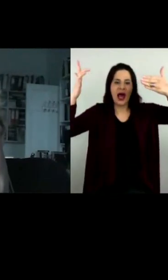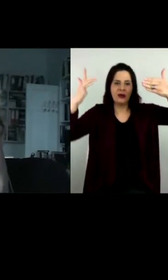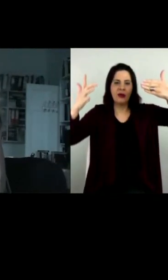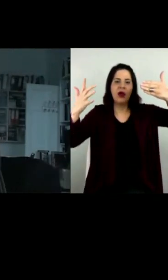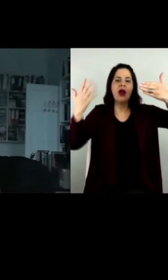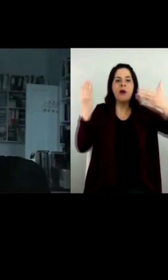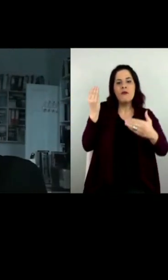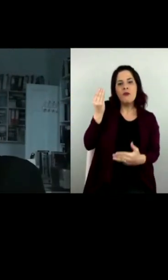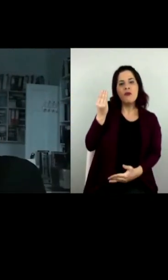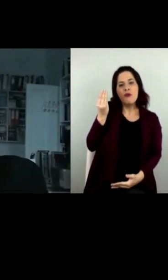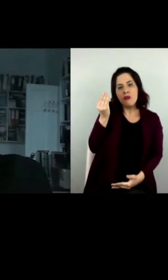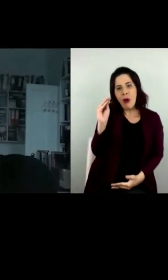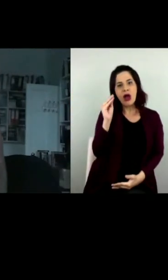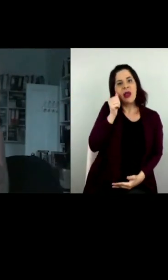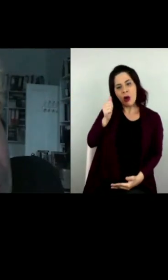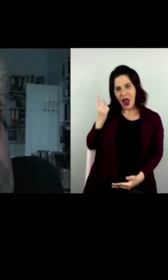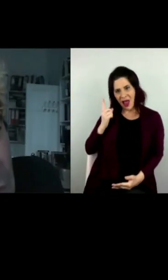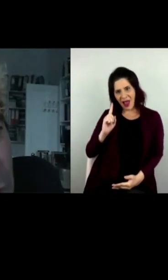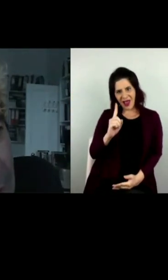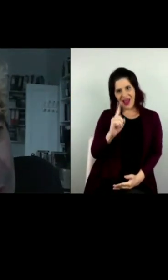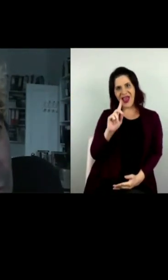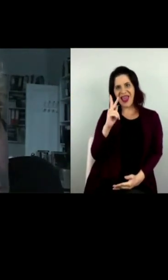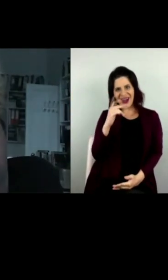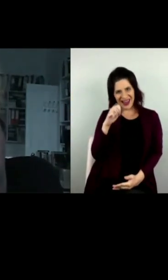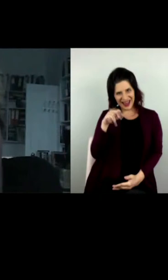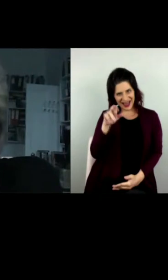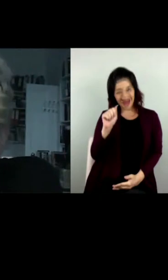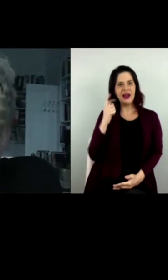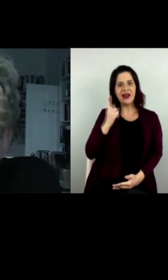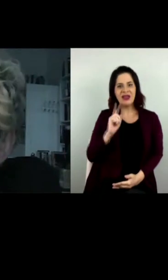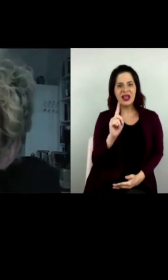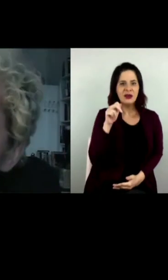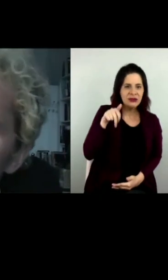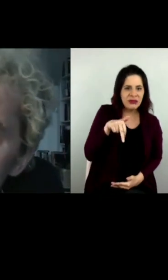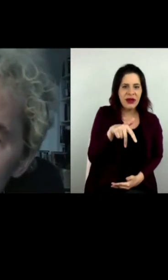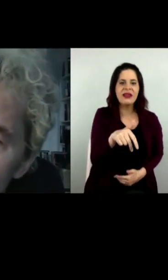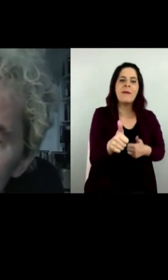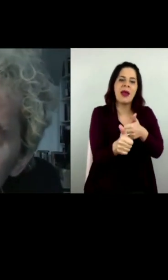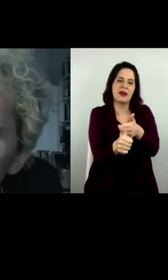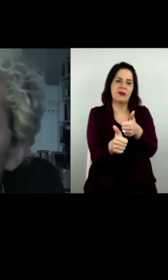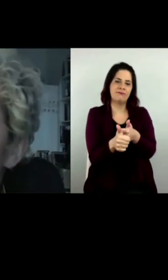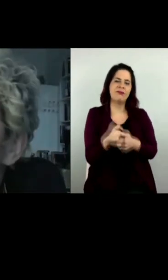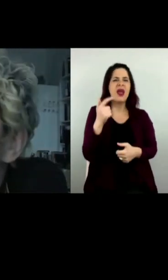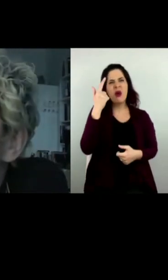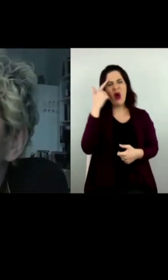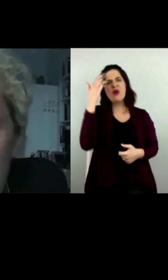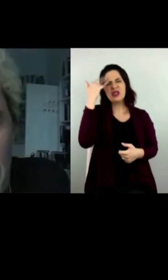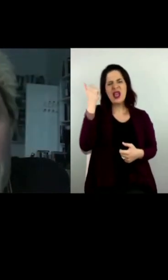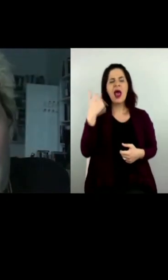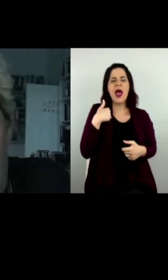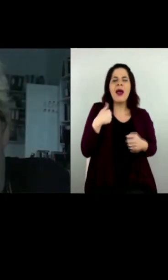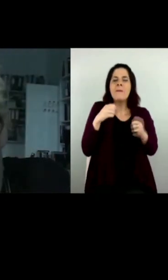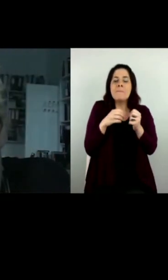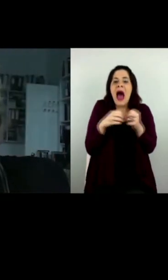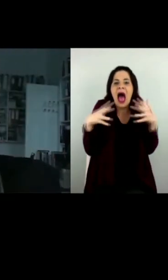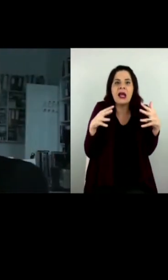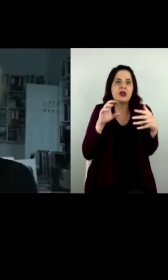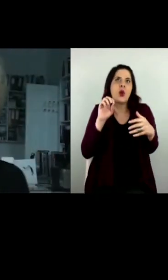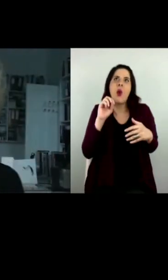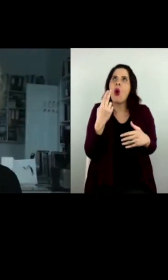of it? And that idea that, you know, that you get into a kind of realm which is magical or